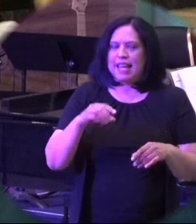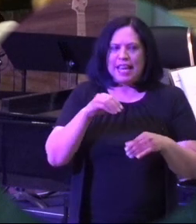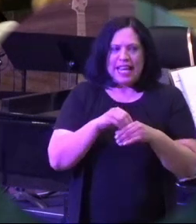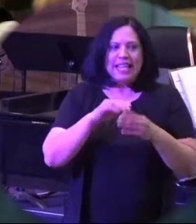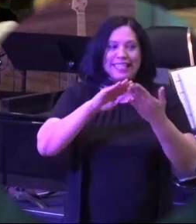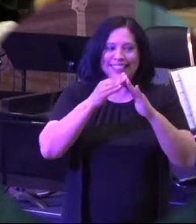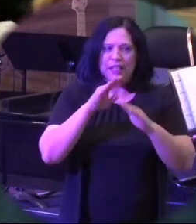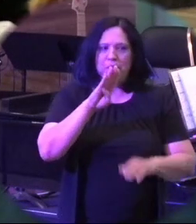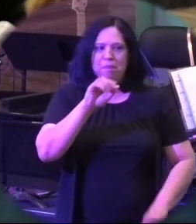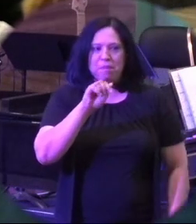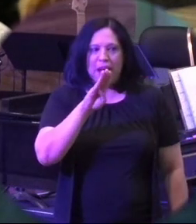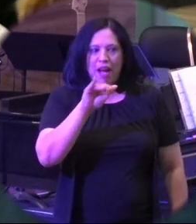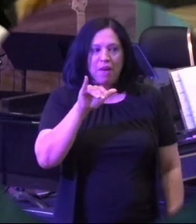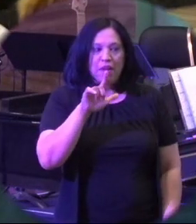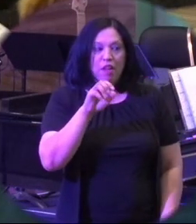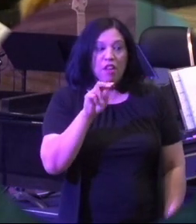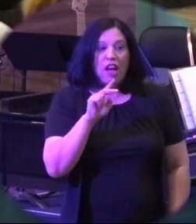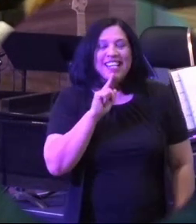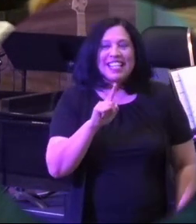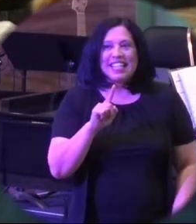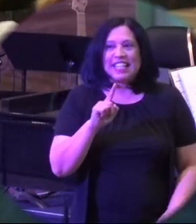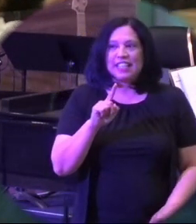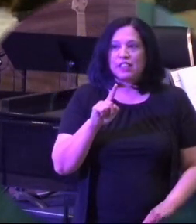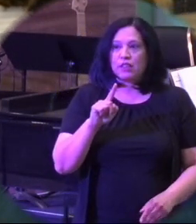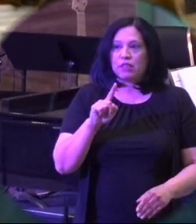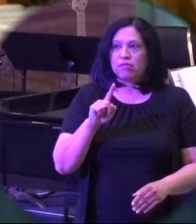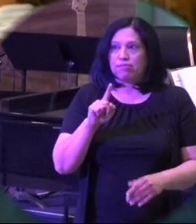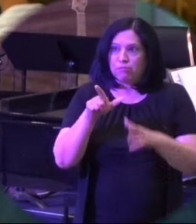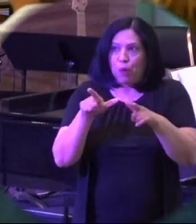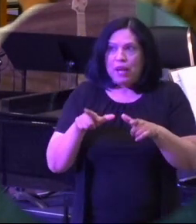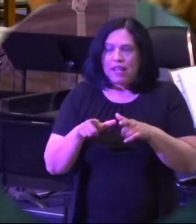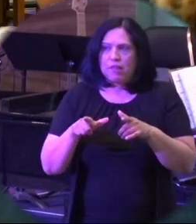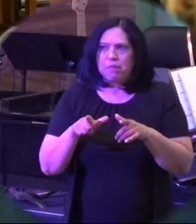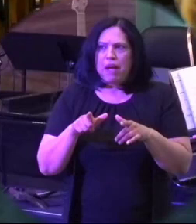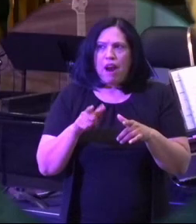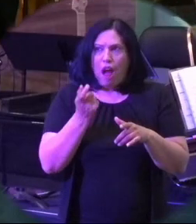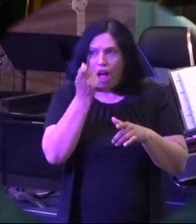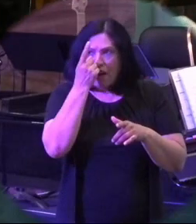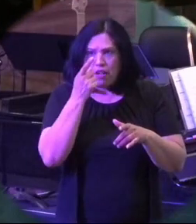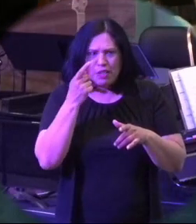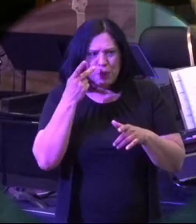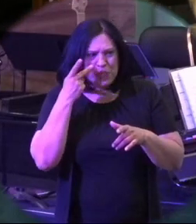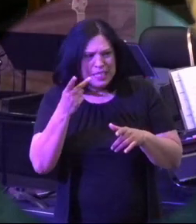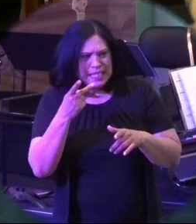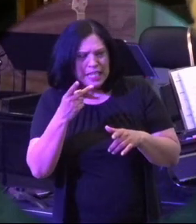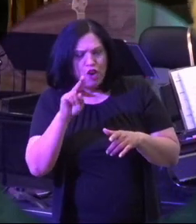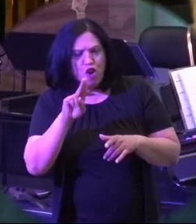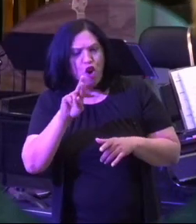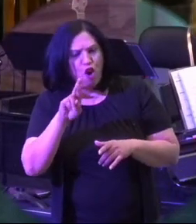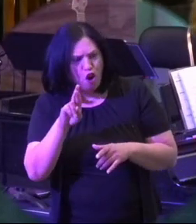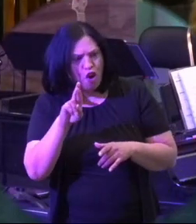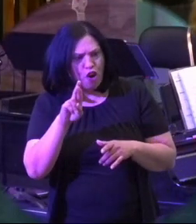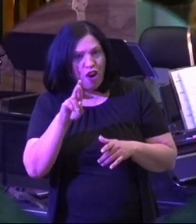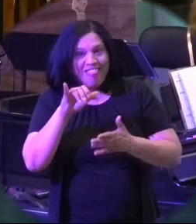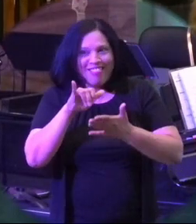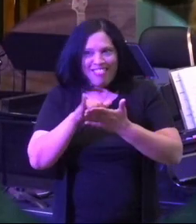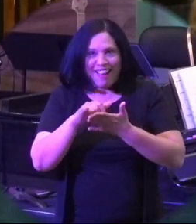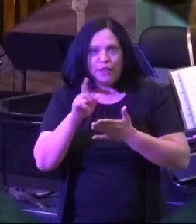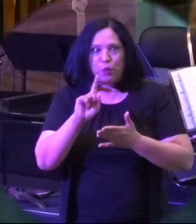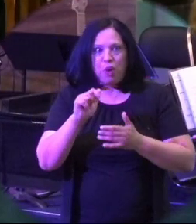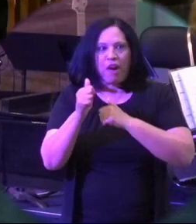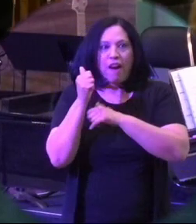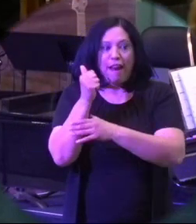is located. But please also notice at the bottom of the map, Ur of the Chaldees. That's where Abraham was